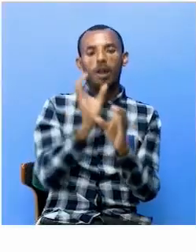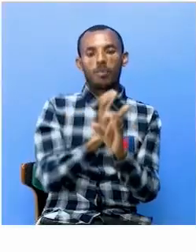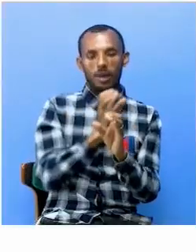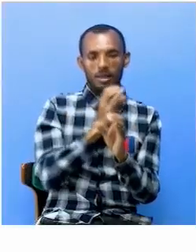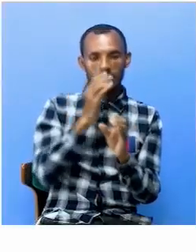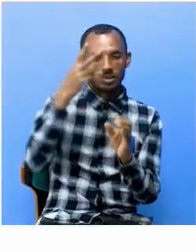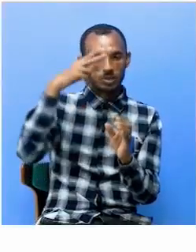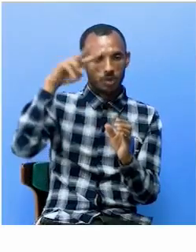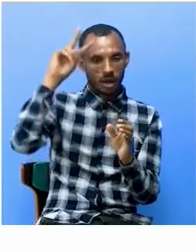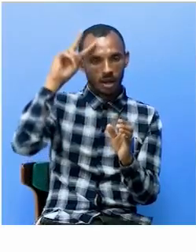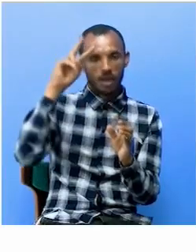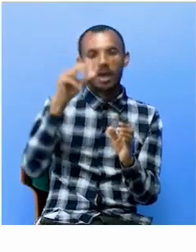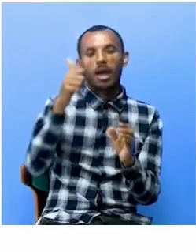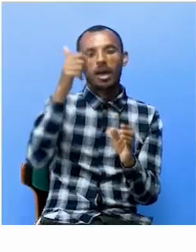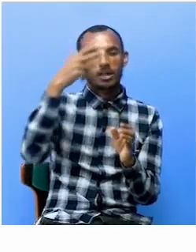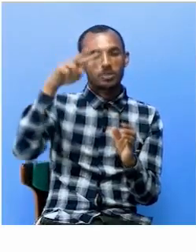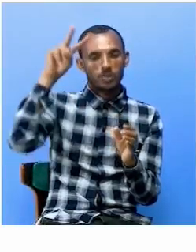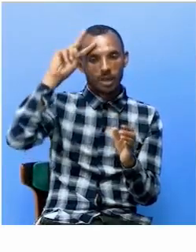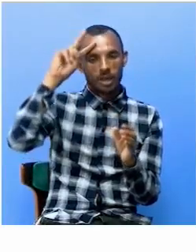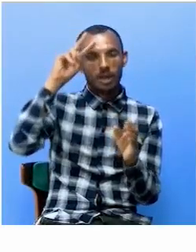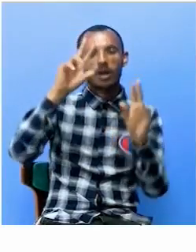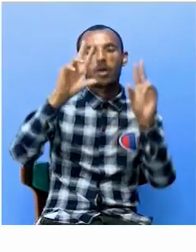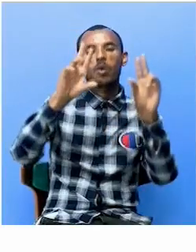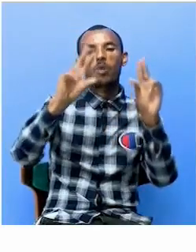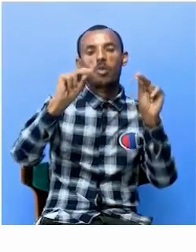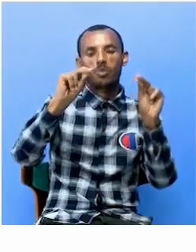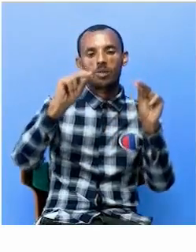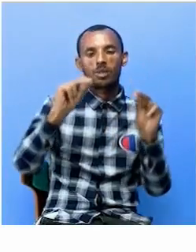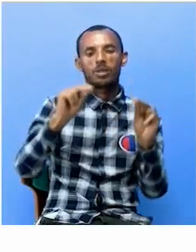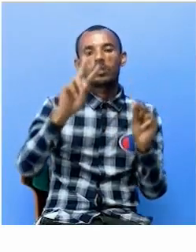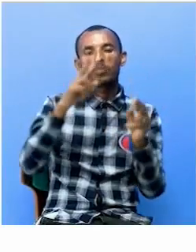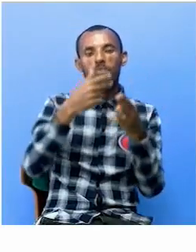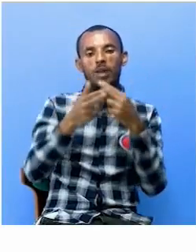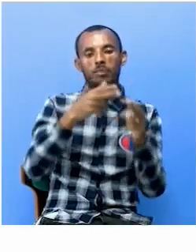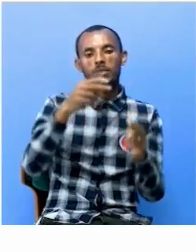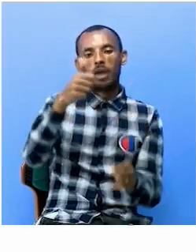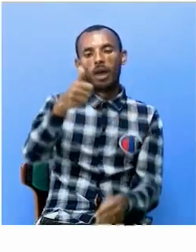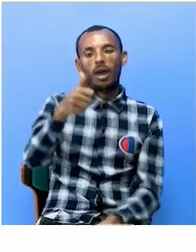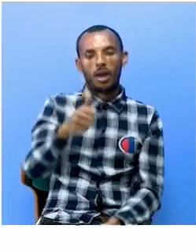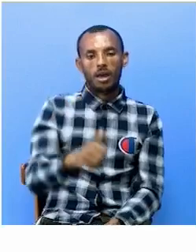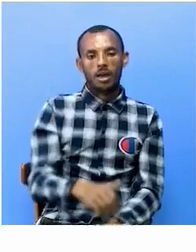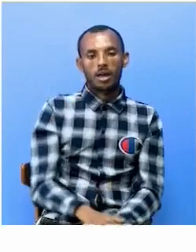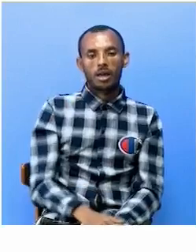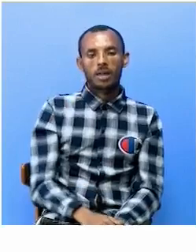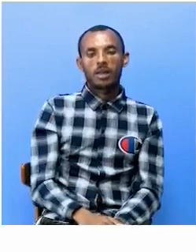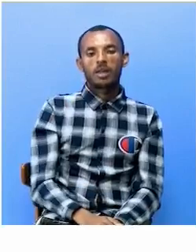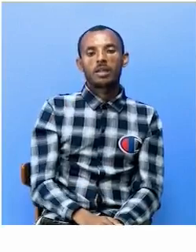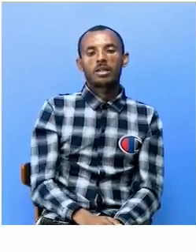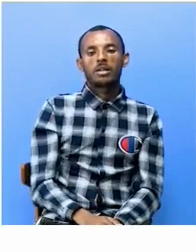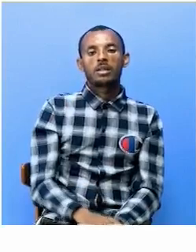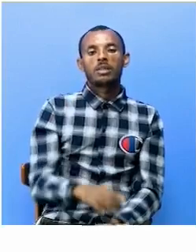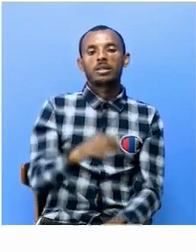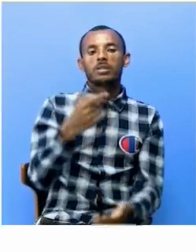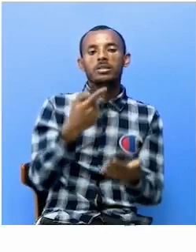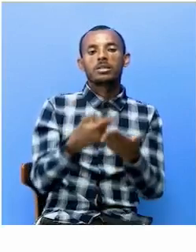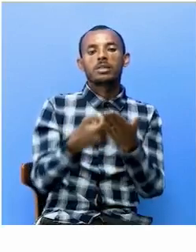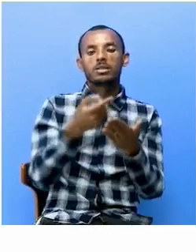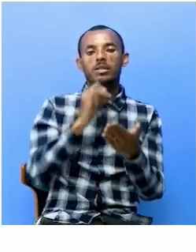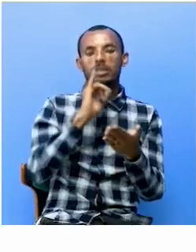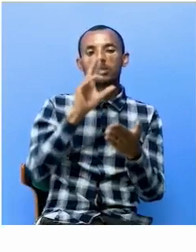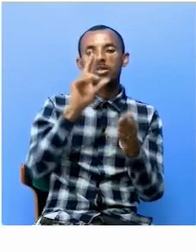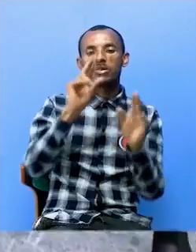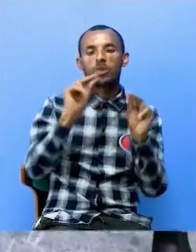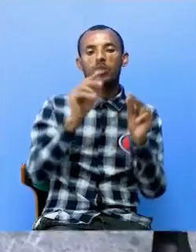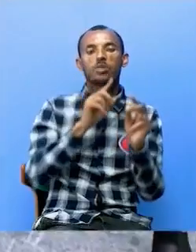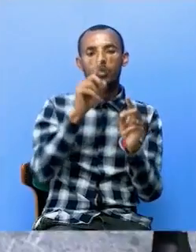the squares, a square is not 2 times a, okay? This is not true, okay?